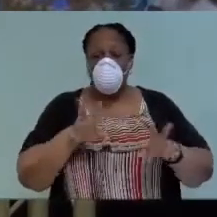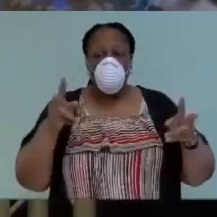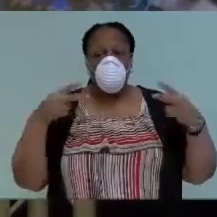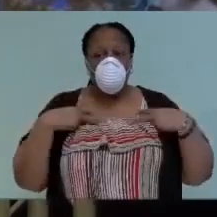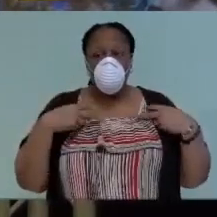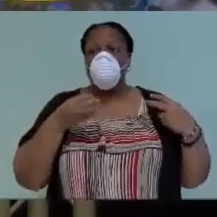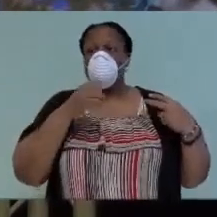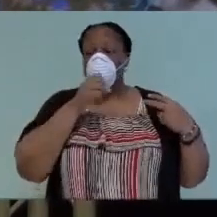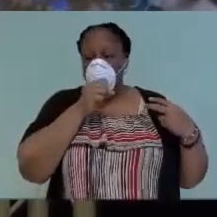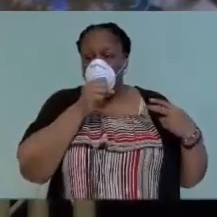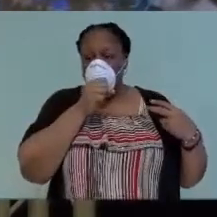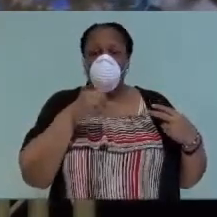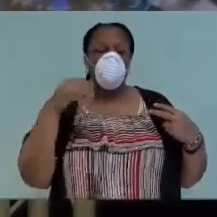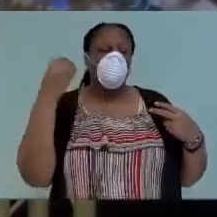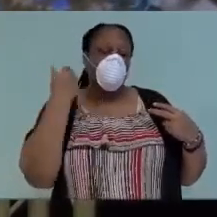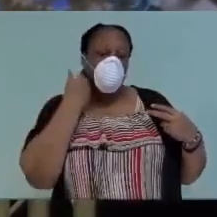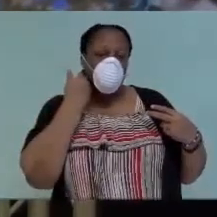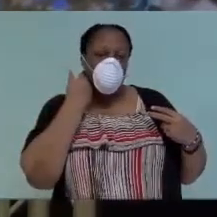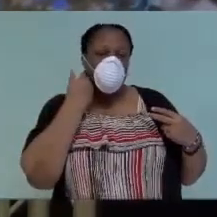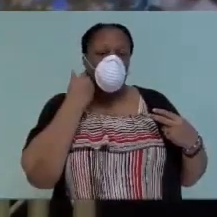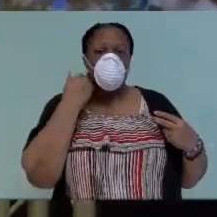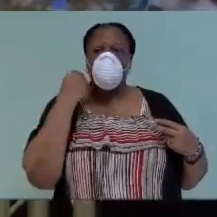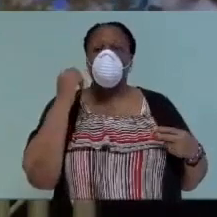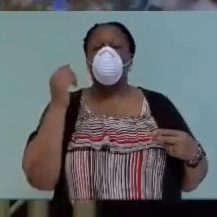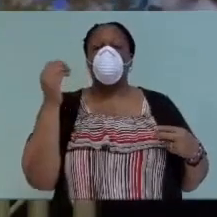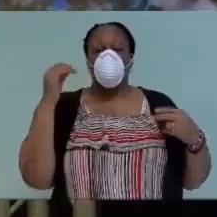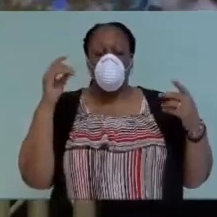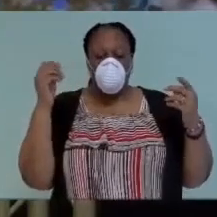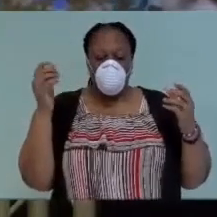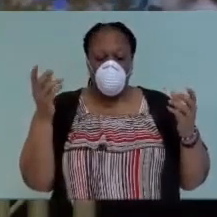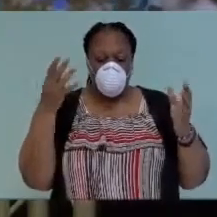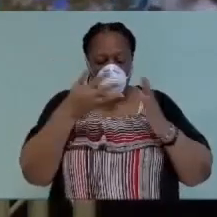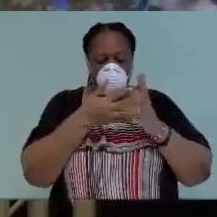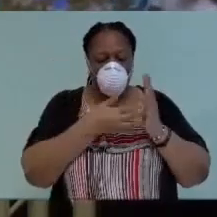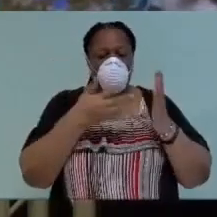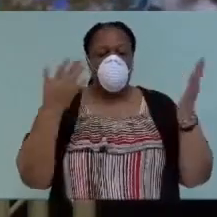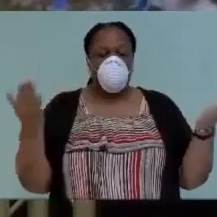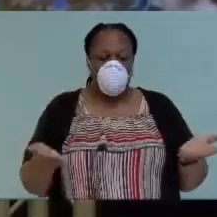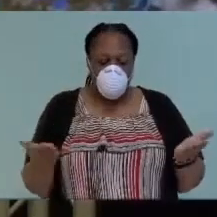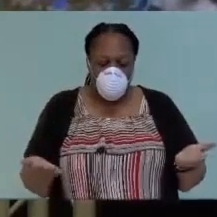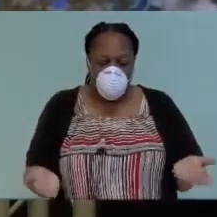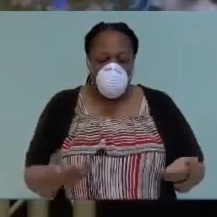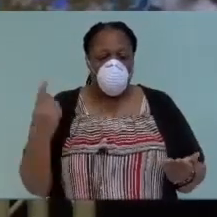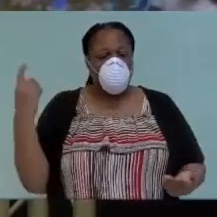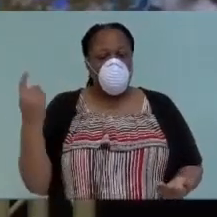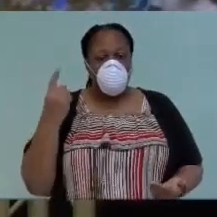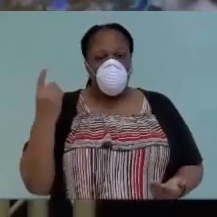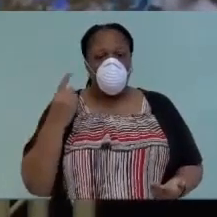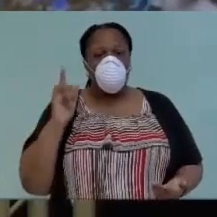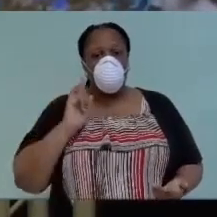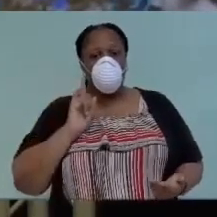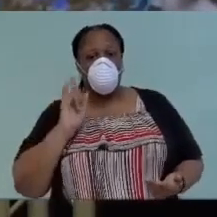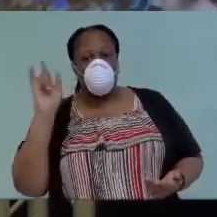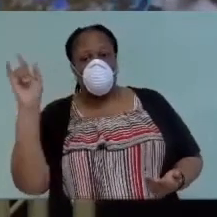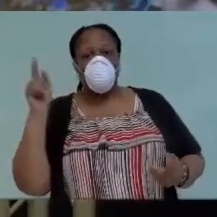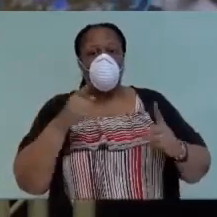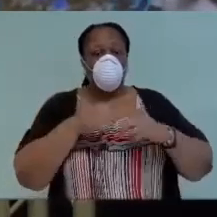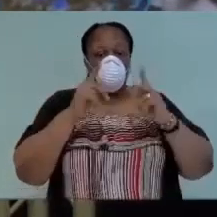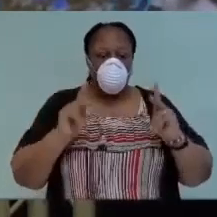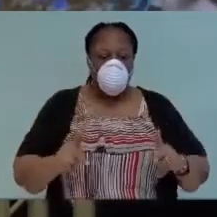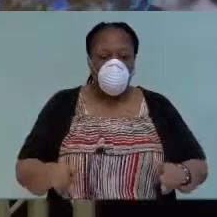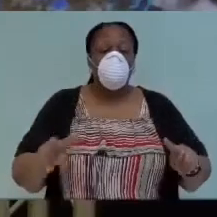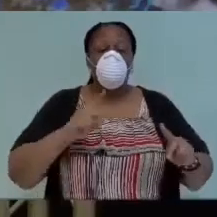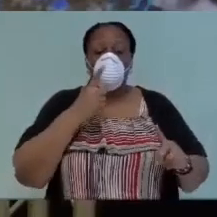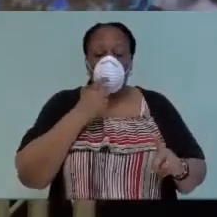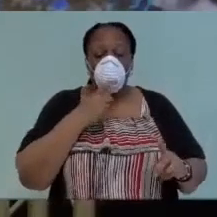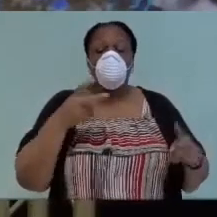samples tested at Next Generation Laboratory and only send symptomatic patient samples to CAFA. Because